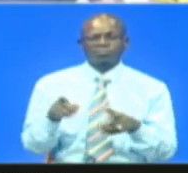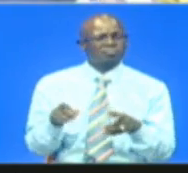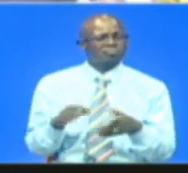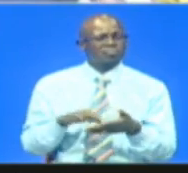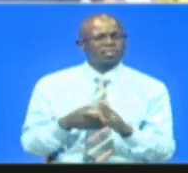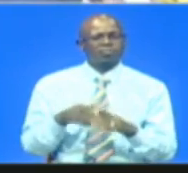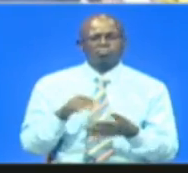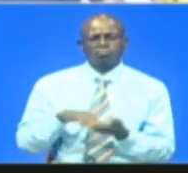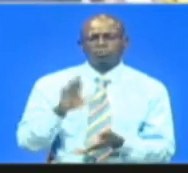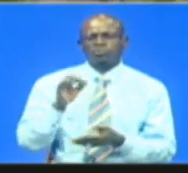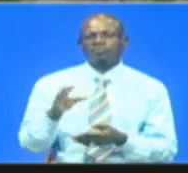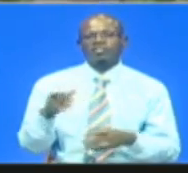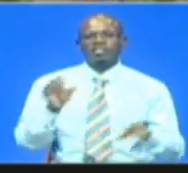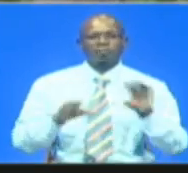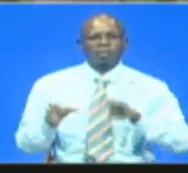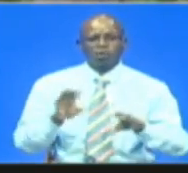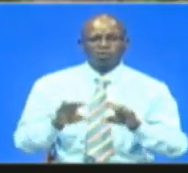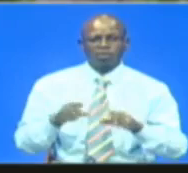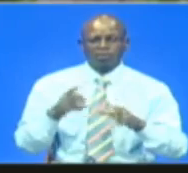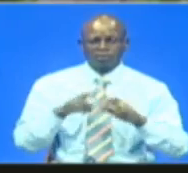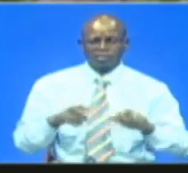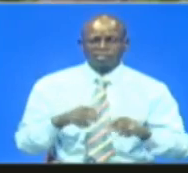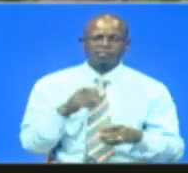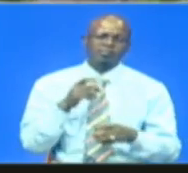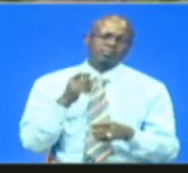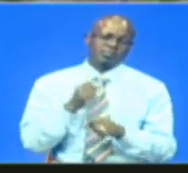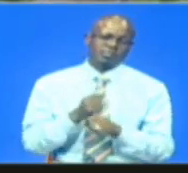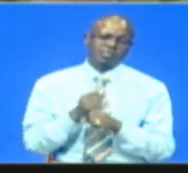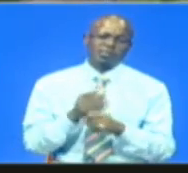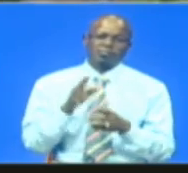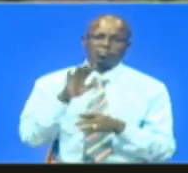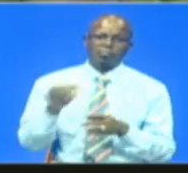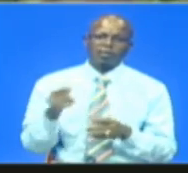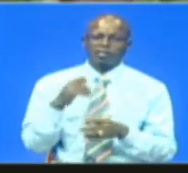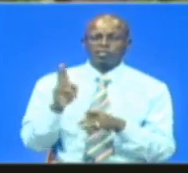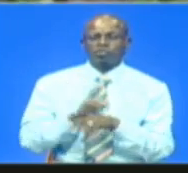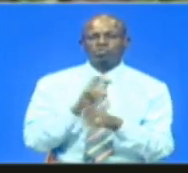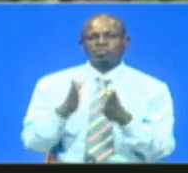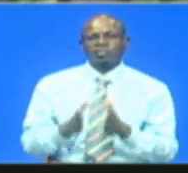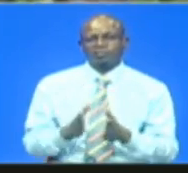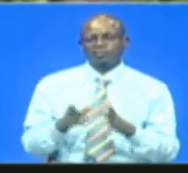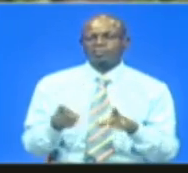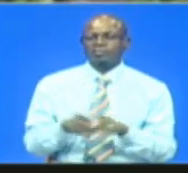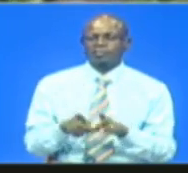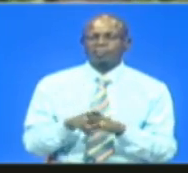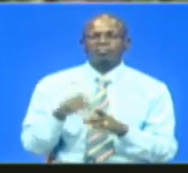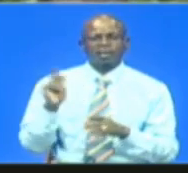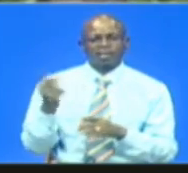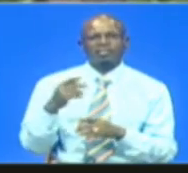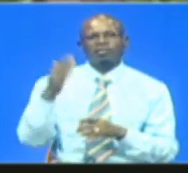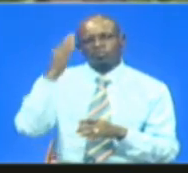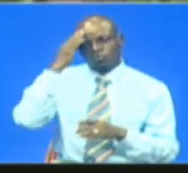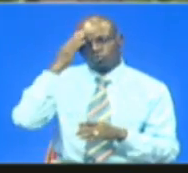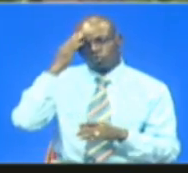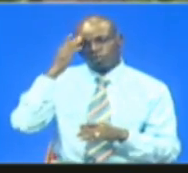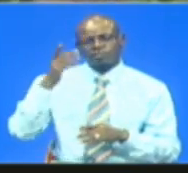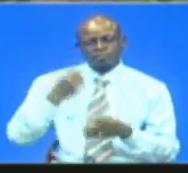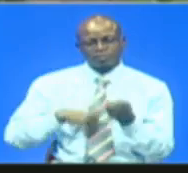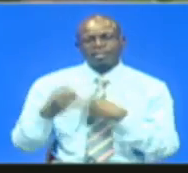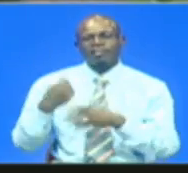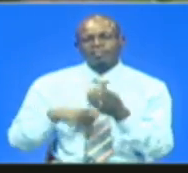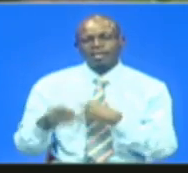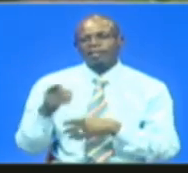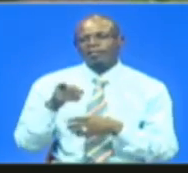by the users. Kenya is known all over the world for many things, and among them are fresh cut flowers as a